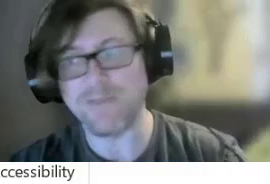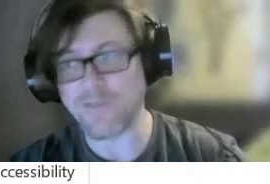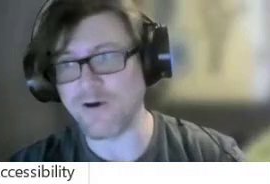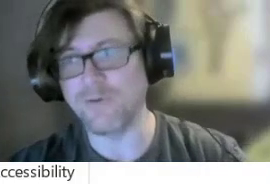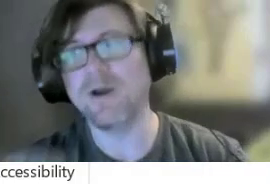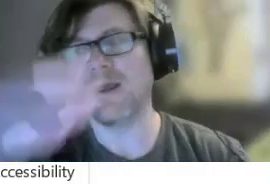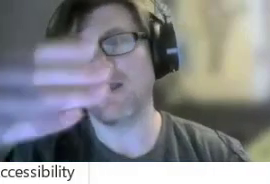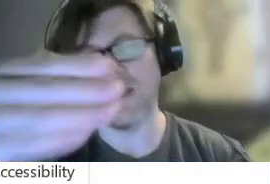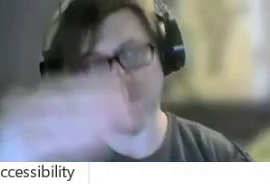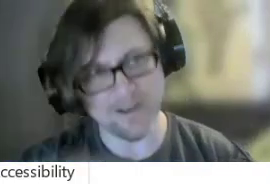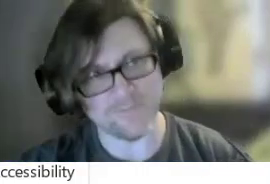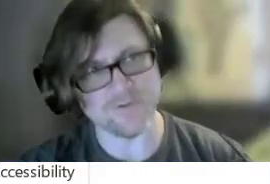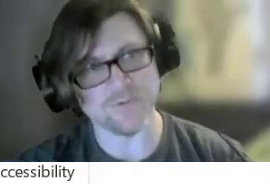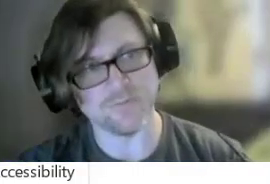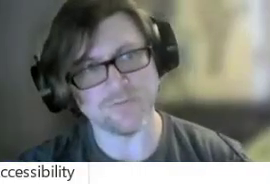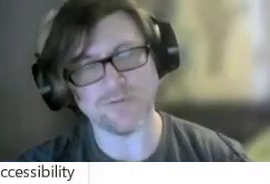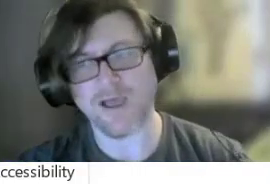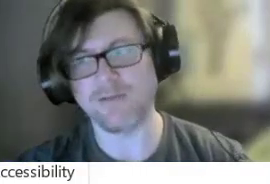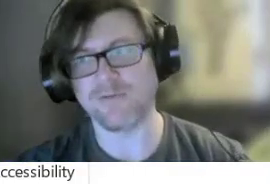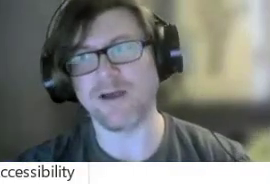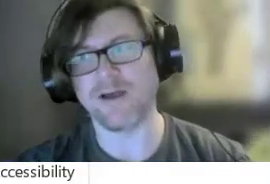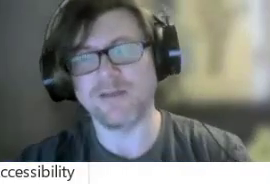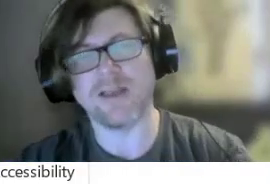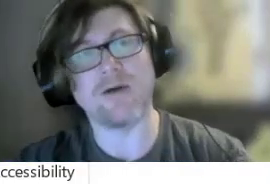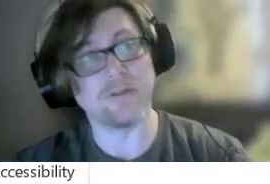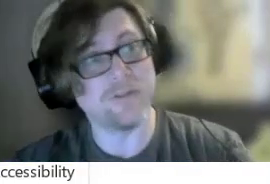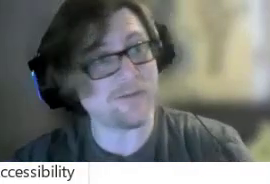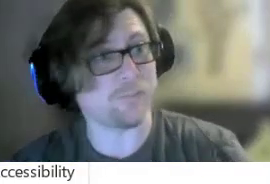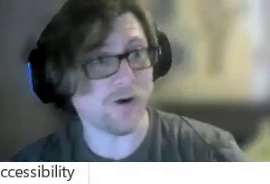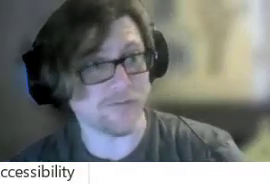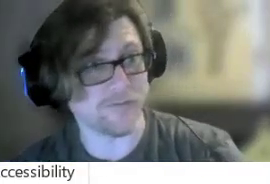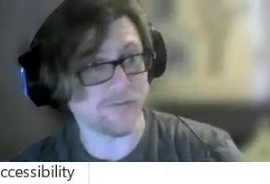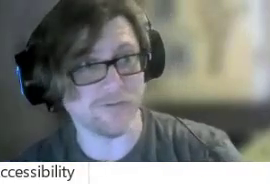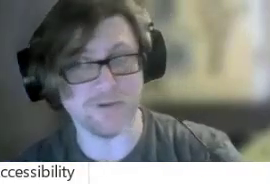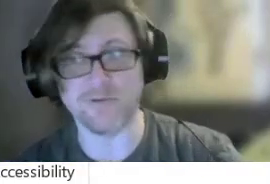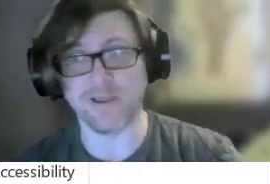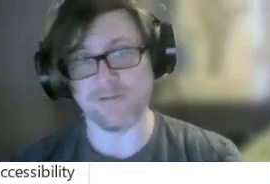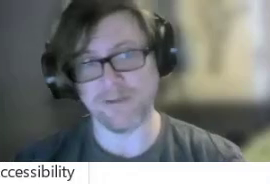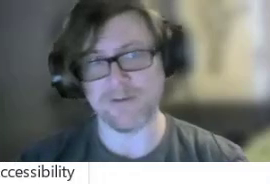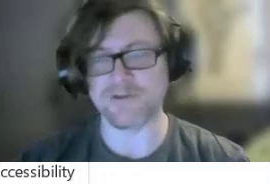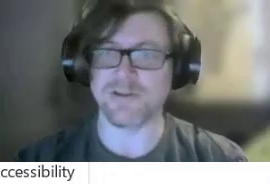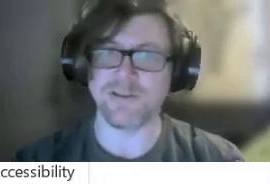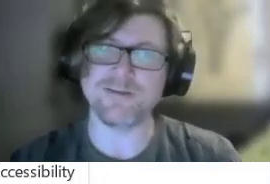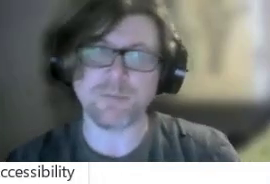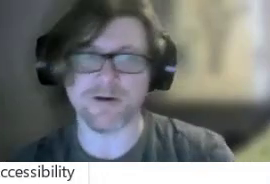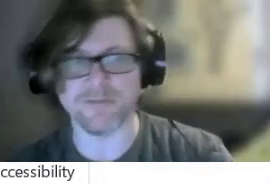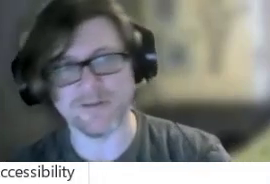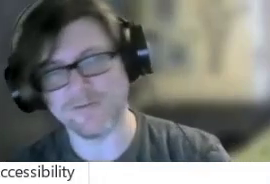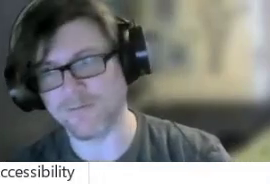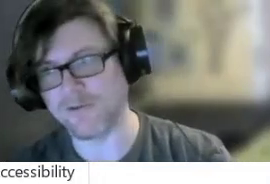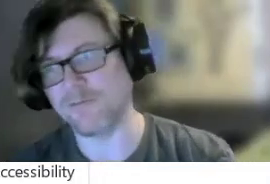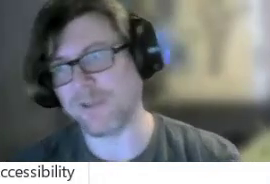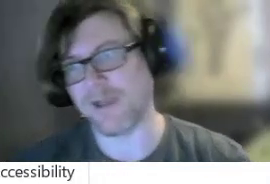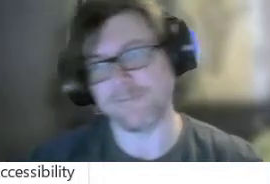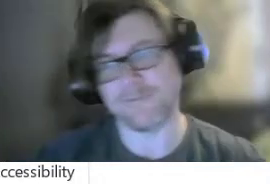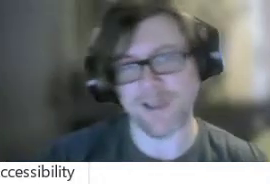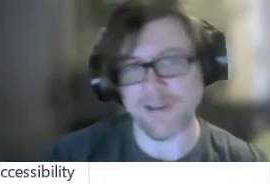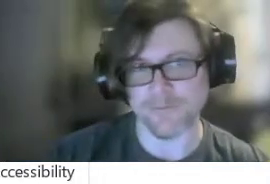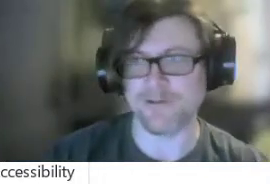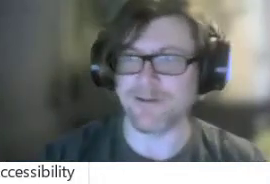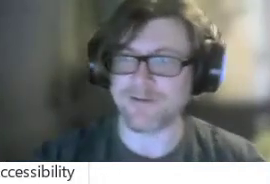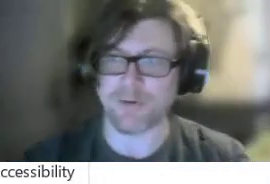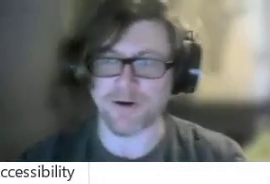menu, even though the individual slide was now in this part of the insert menu, we have image, and this part of the insert menu, we